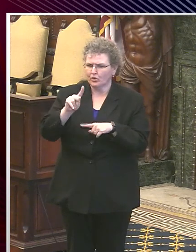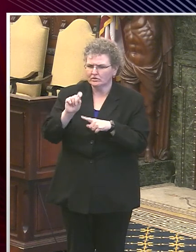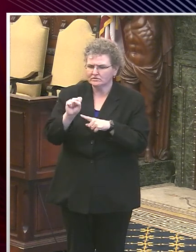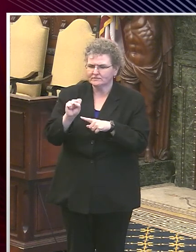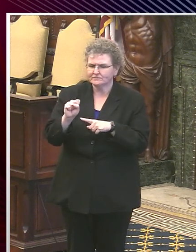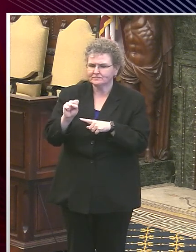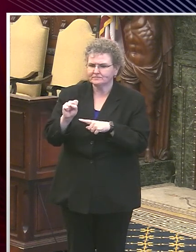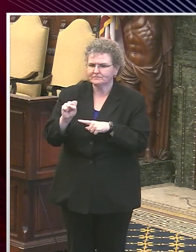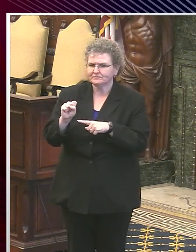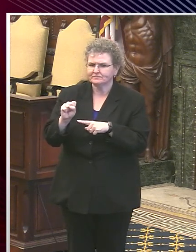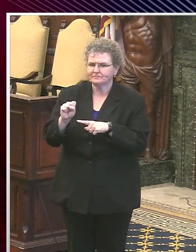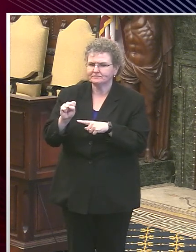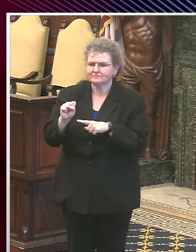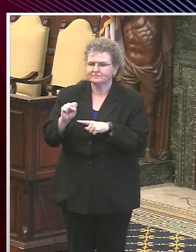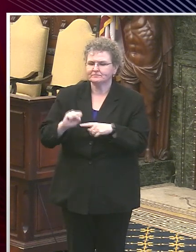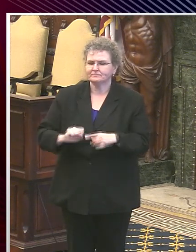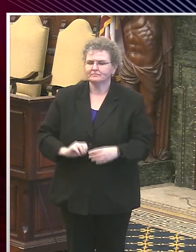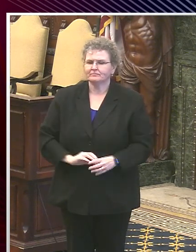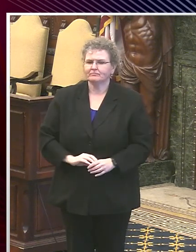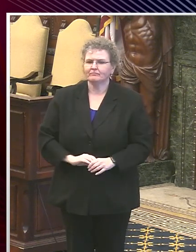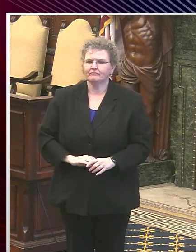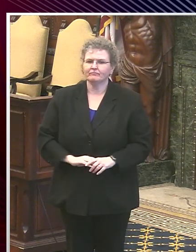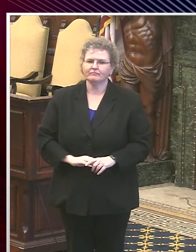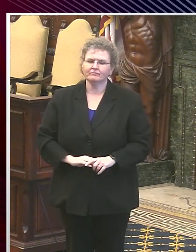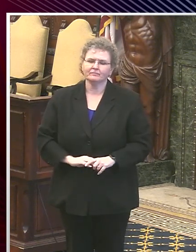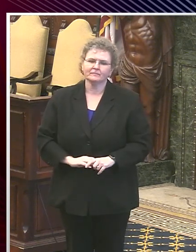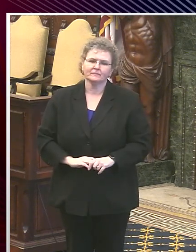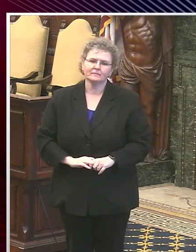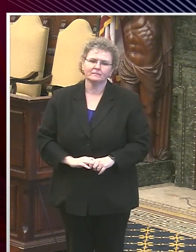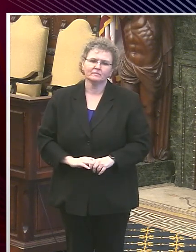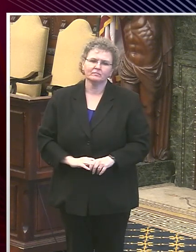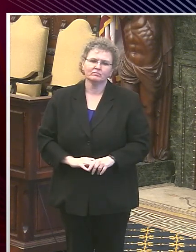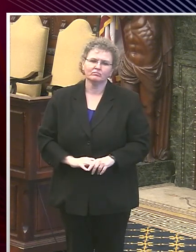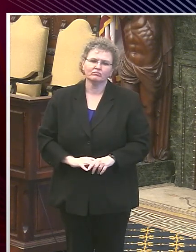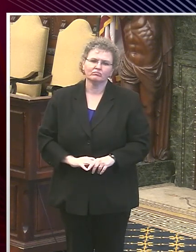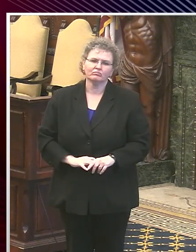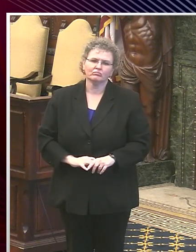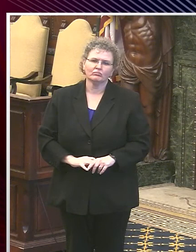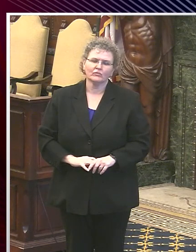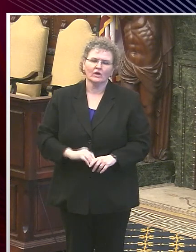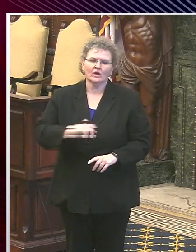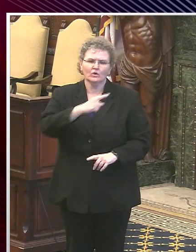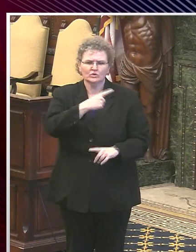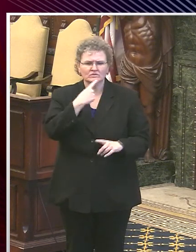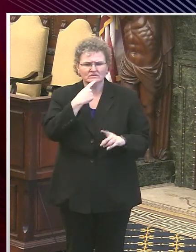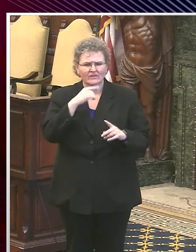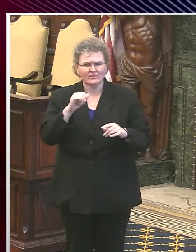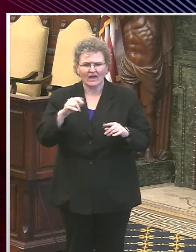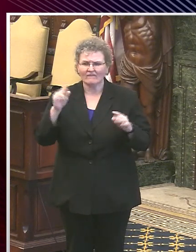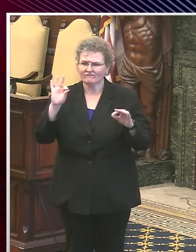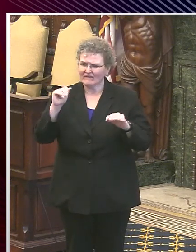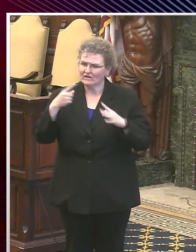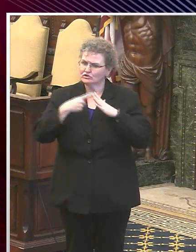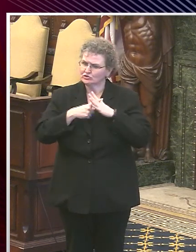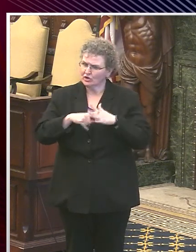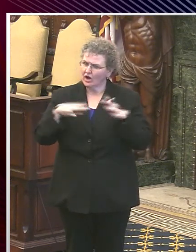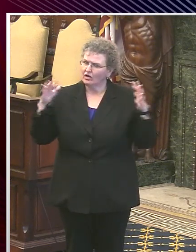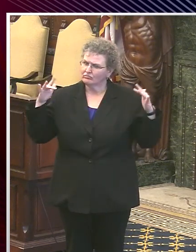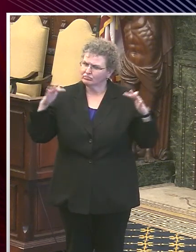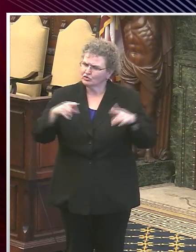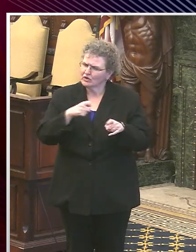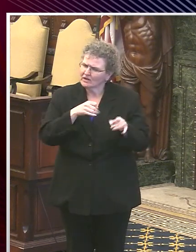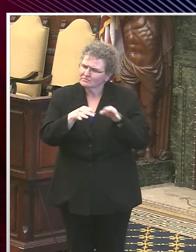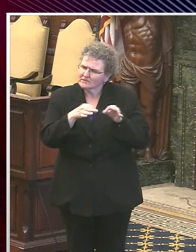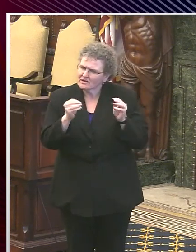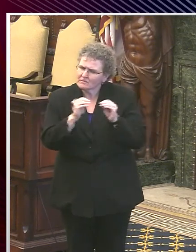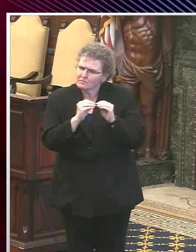there. Dr. Farley, I think you said that they are effective immediately. If you can just expand a little bit more on that, I guess this is in alignment